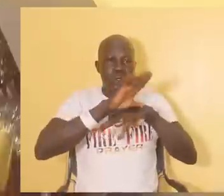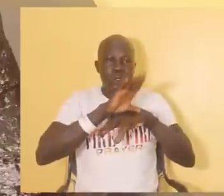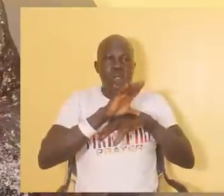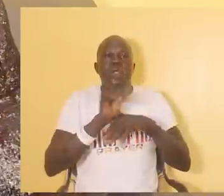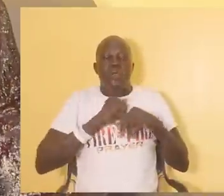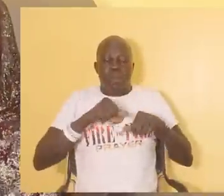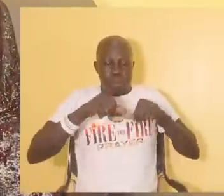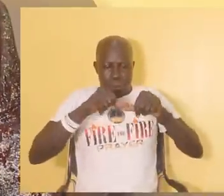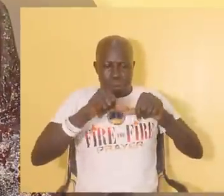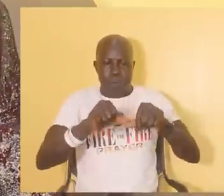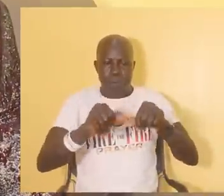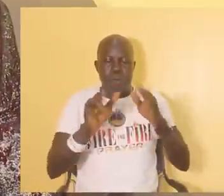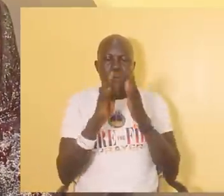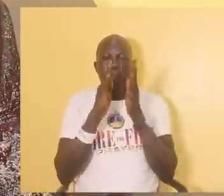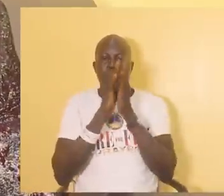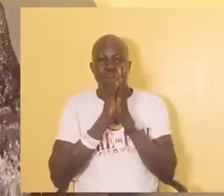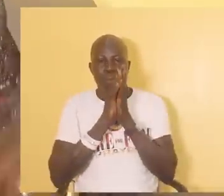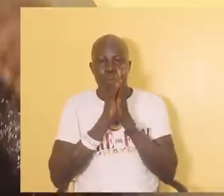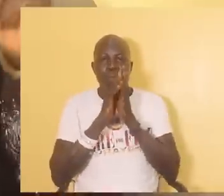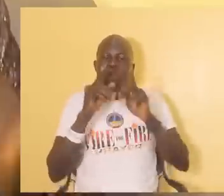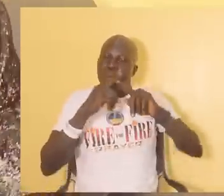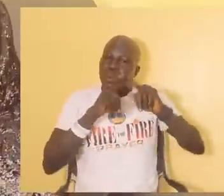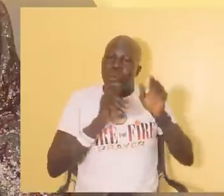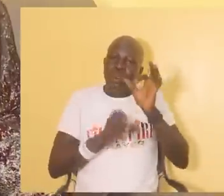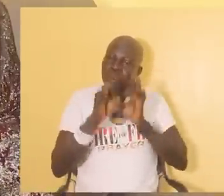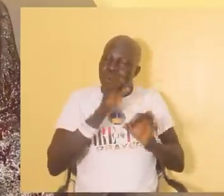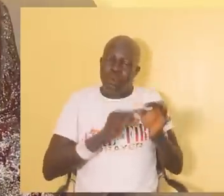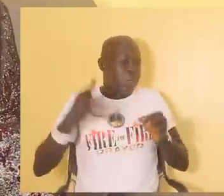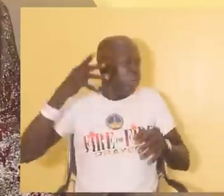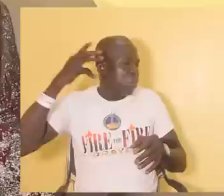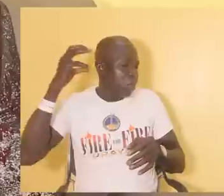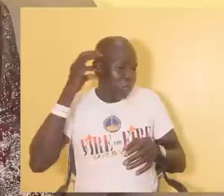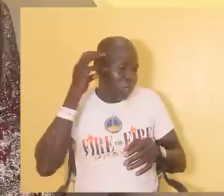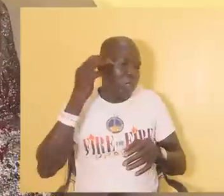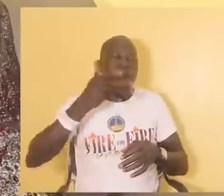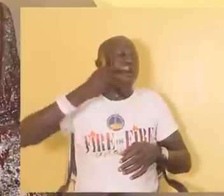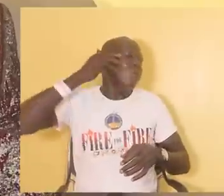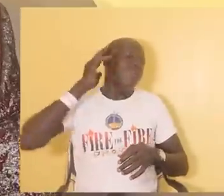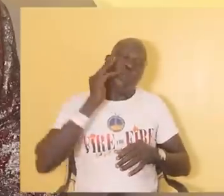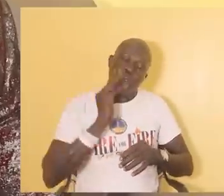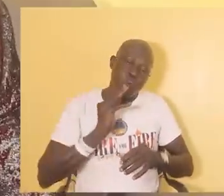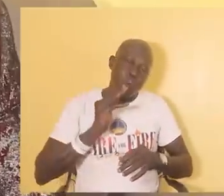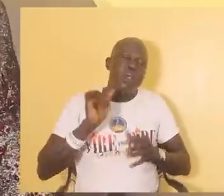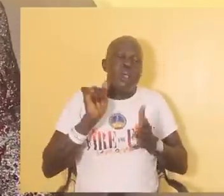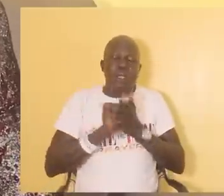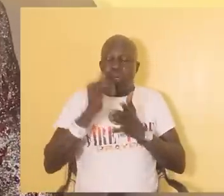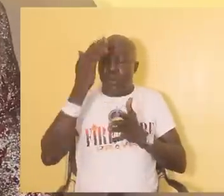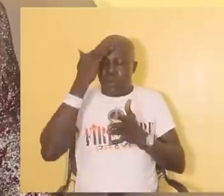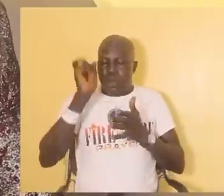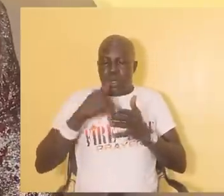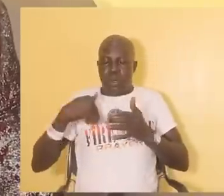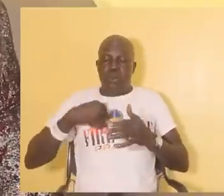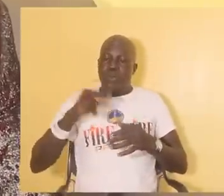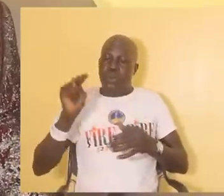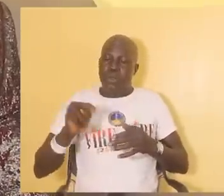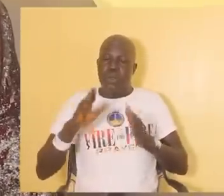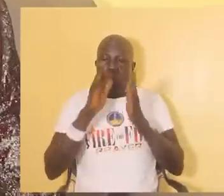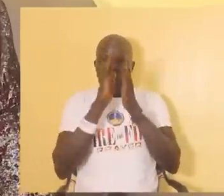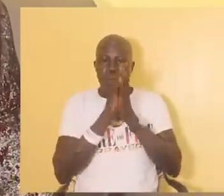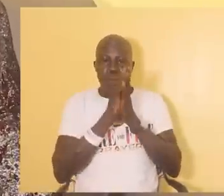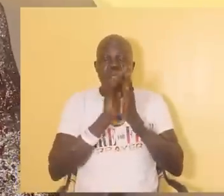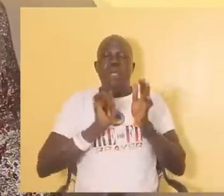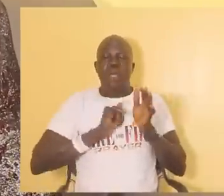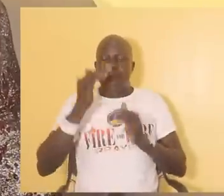to continue wa do. I'll continue the prayer. Sugbe ba gbo Yoruba. But the one that hear your yo papa nilo adua. You know that we need prayer. Bo de mo